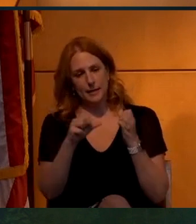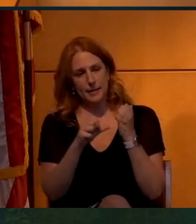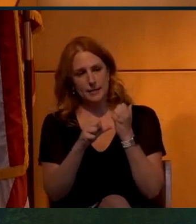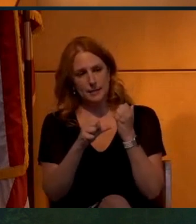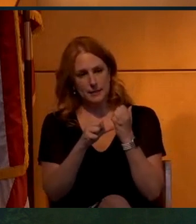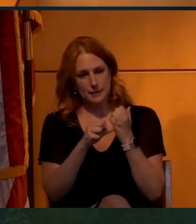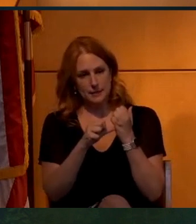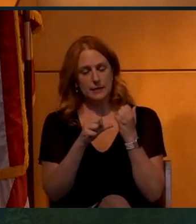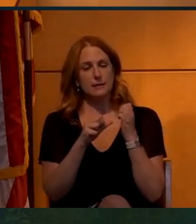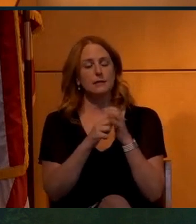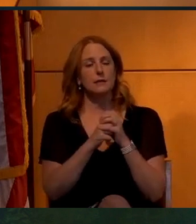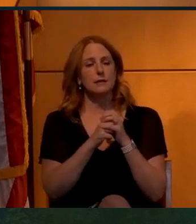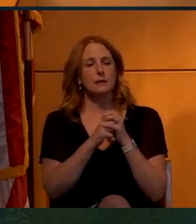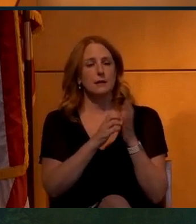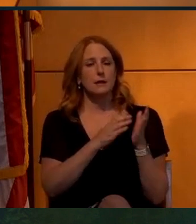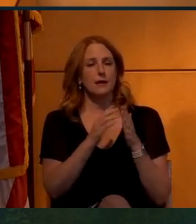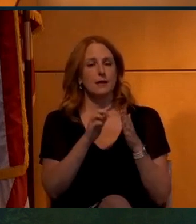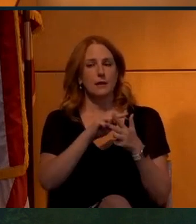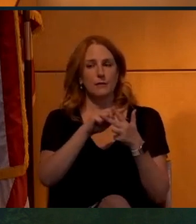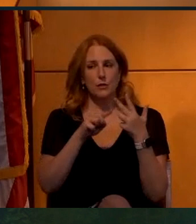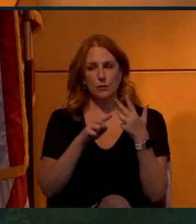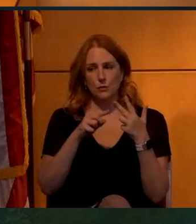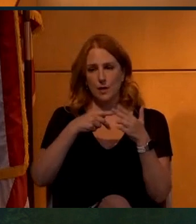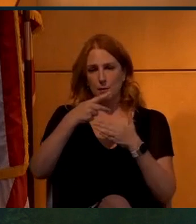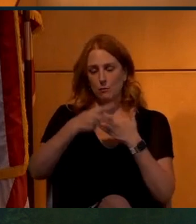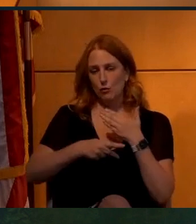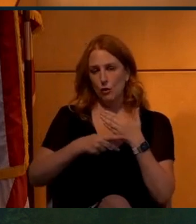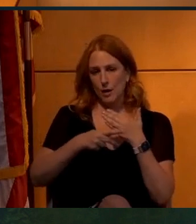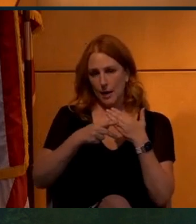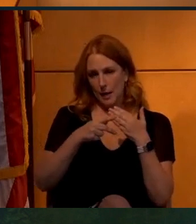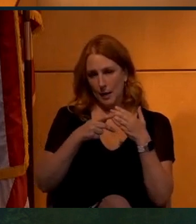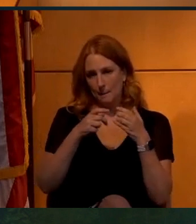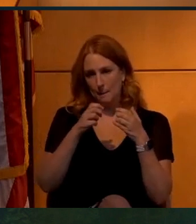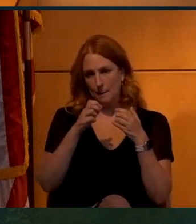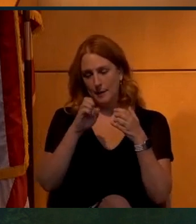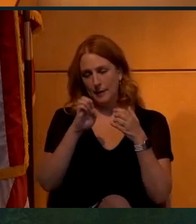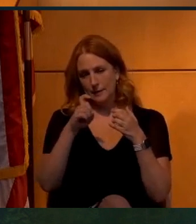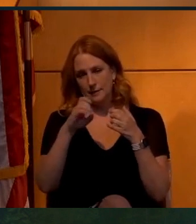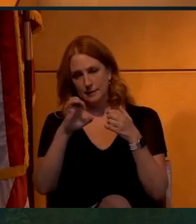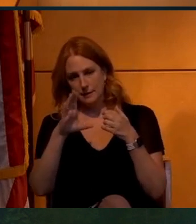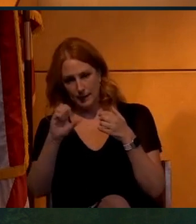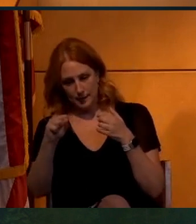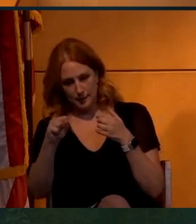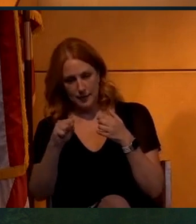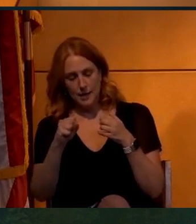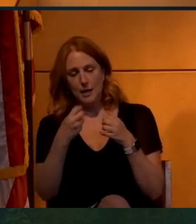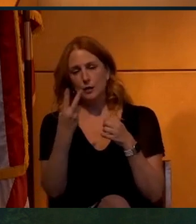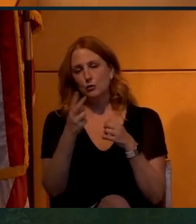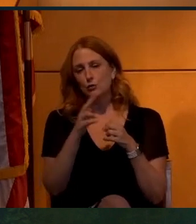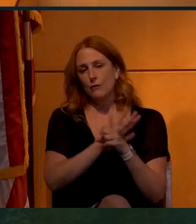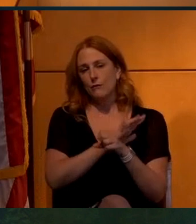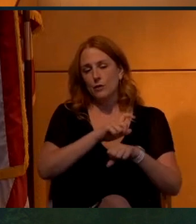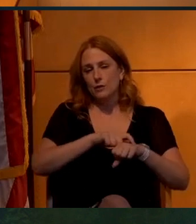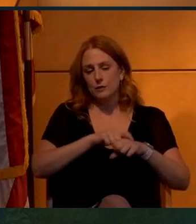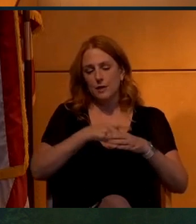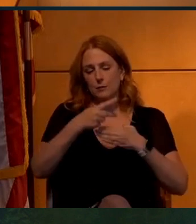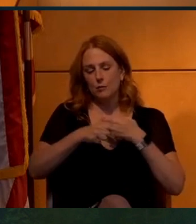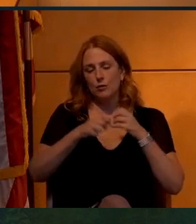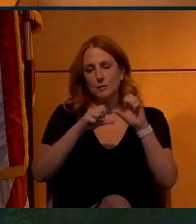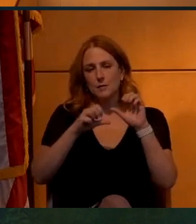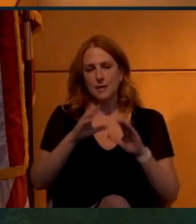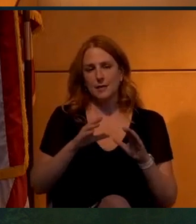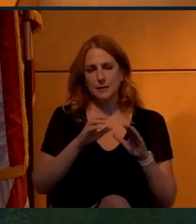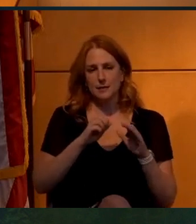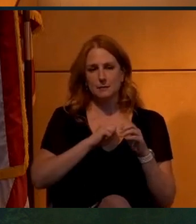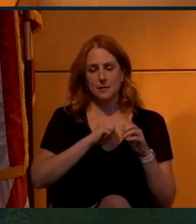ADAX. And then we have 3 program executives, Jay, Angela, and Zach, as well as 2 full-time program scientists, myself